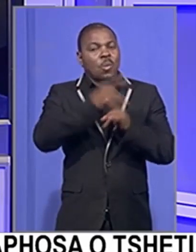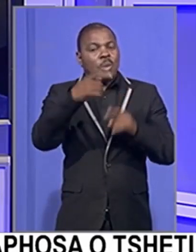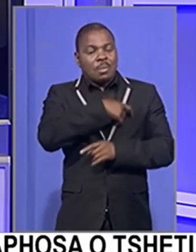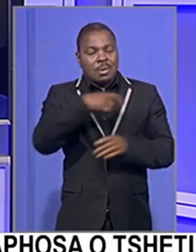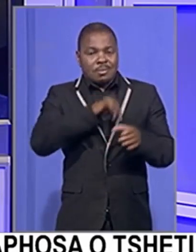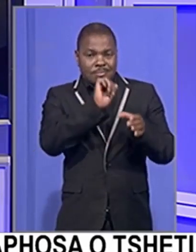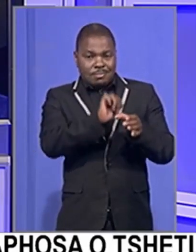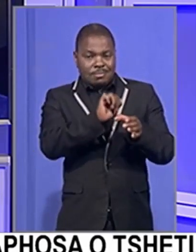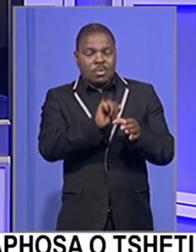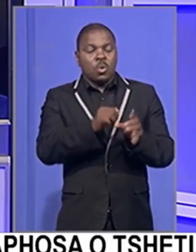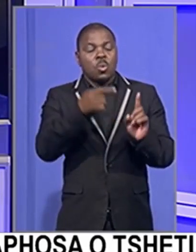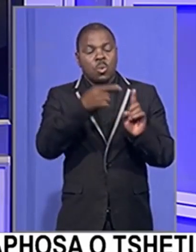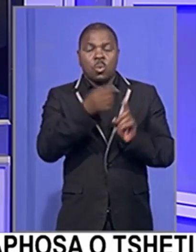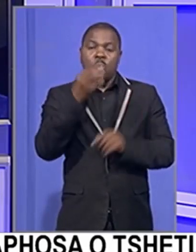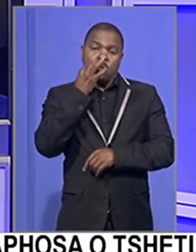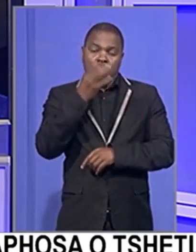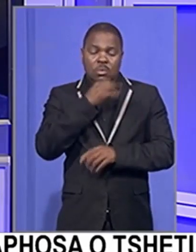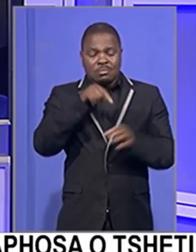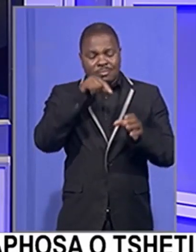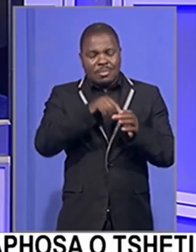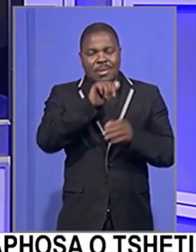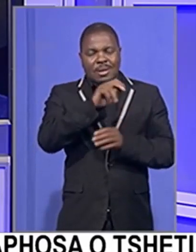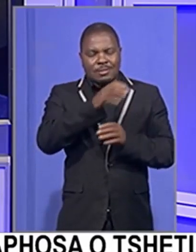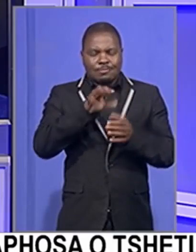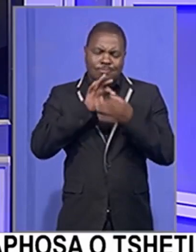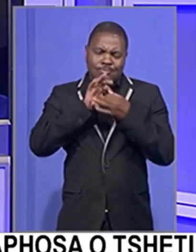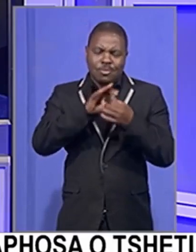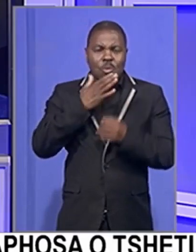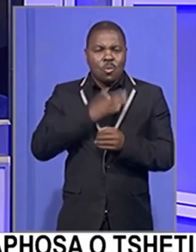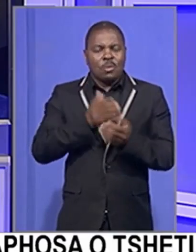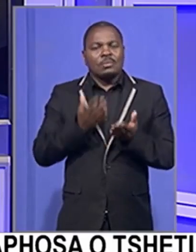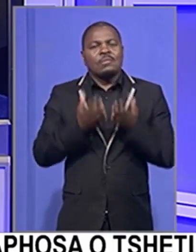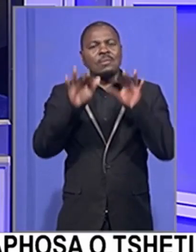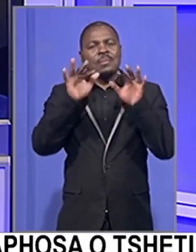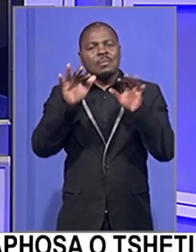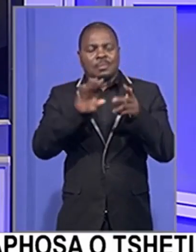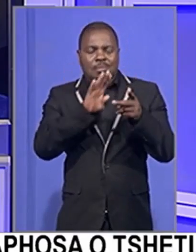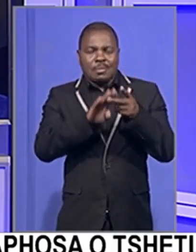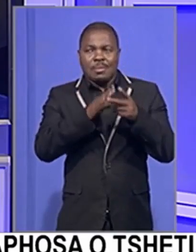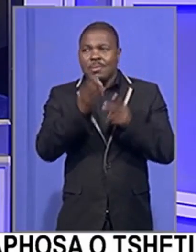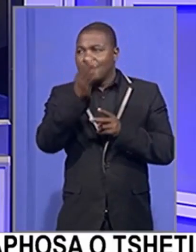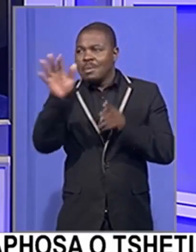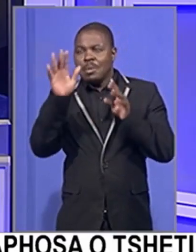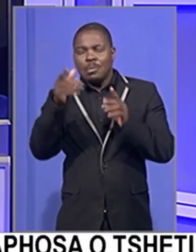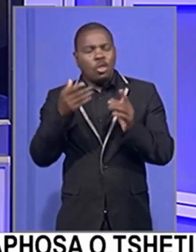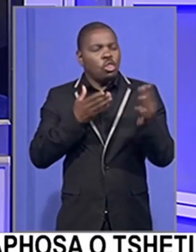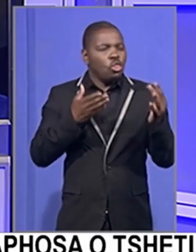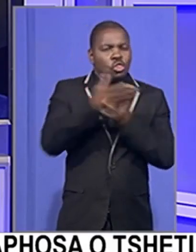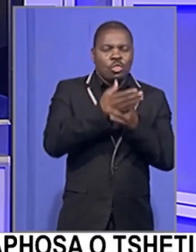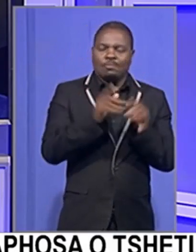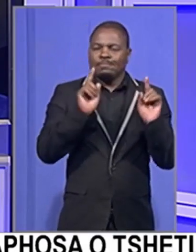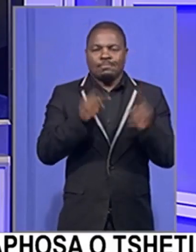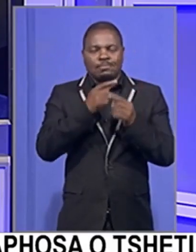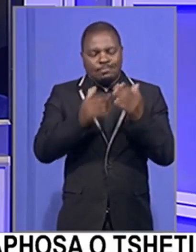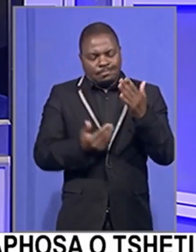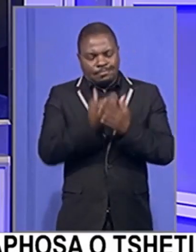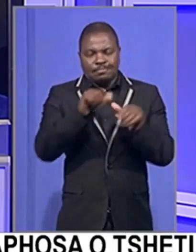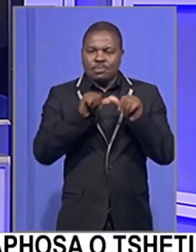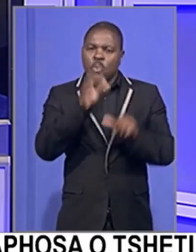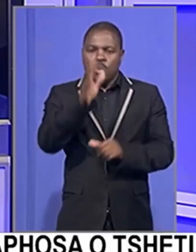mokga o boletsa ANC e kitlaleditse ho sebeletsa setjhaba le hore ha ho motho ya tlang ho sitisa morero wa tsosoloso ya